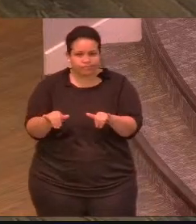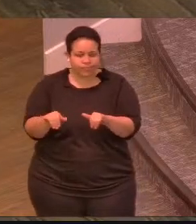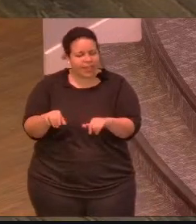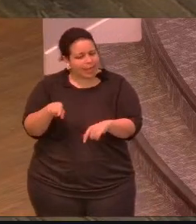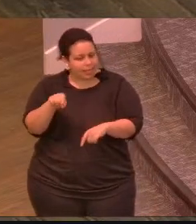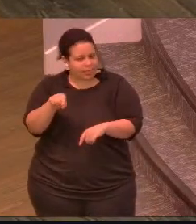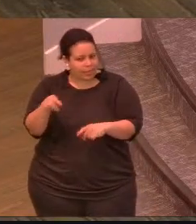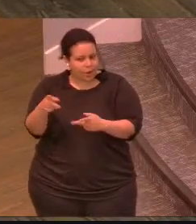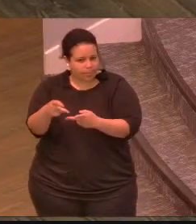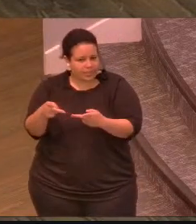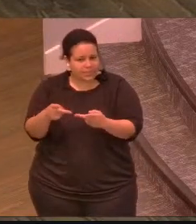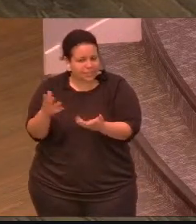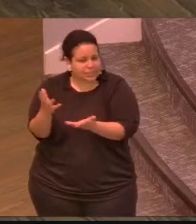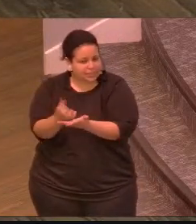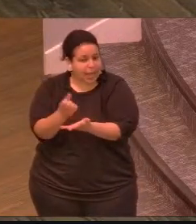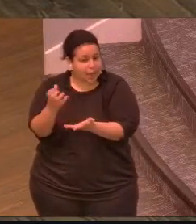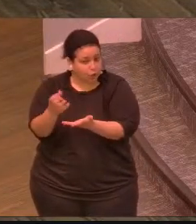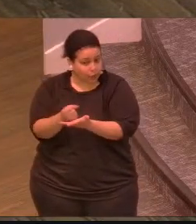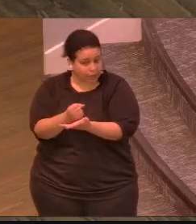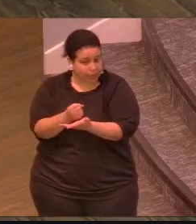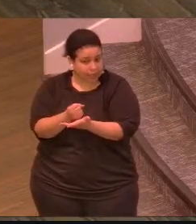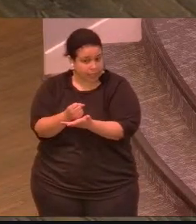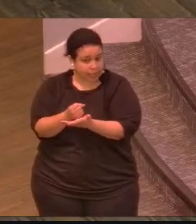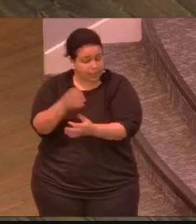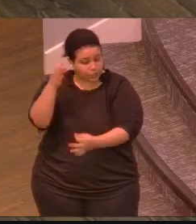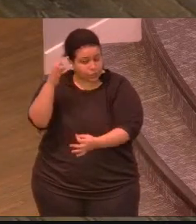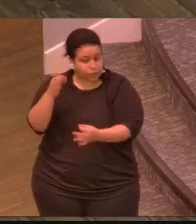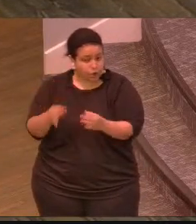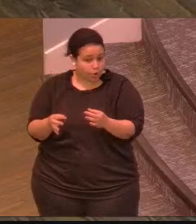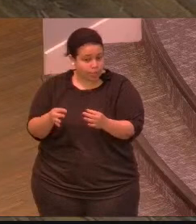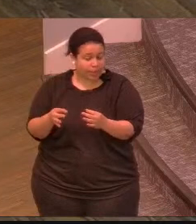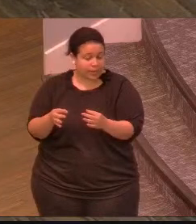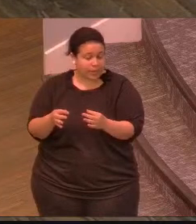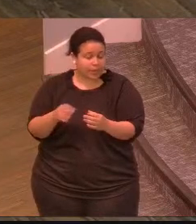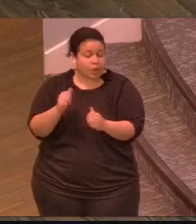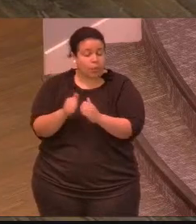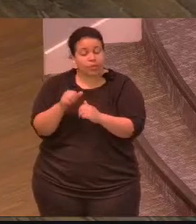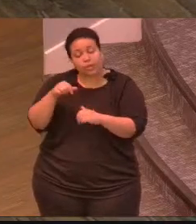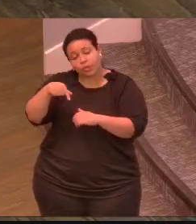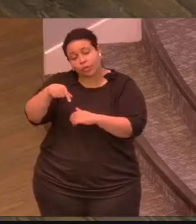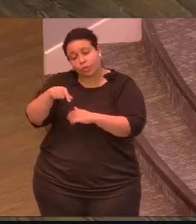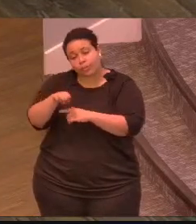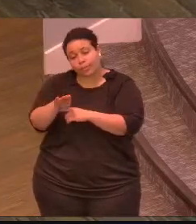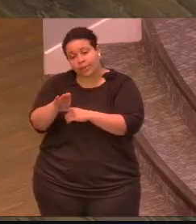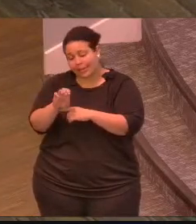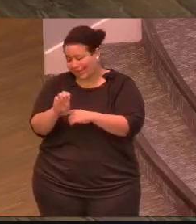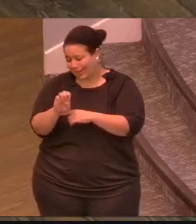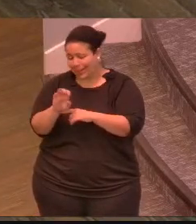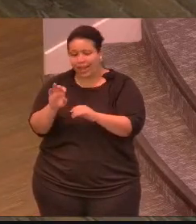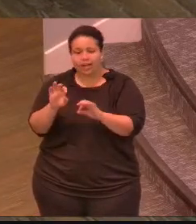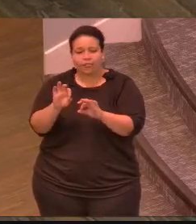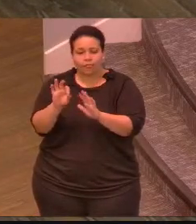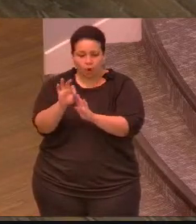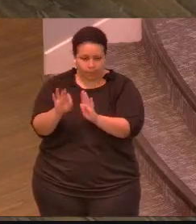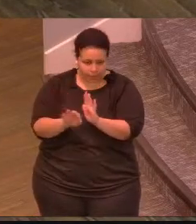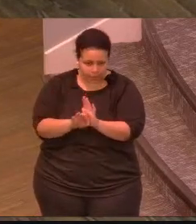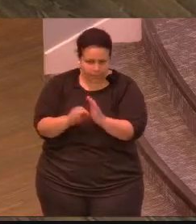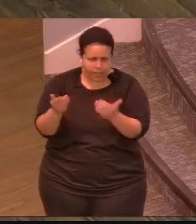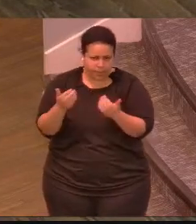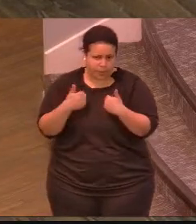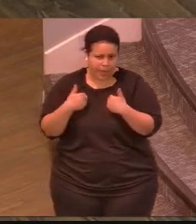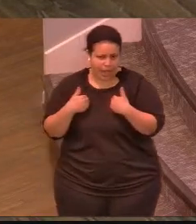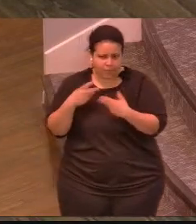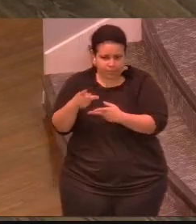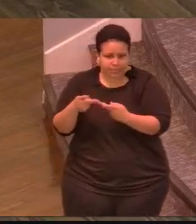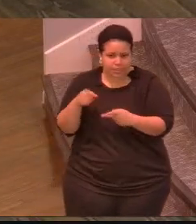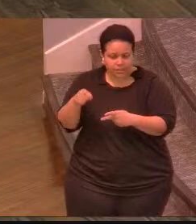position, their salary is determined and funded in the QBE formula, we may have positions over and above what's funded